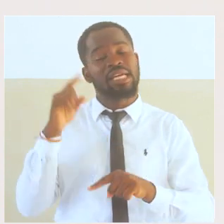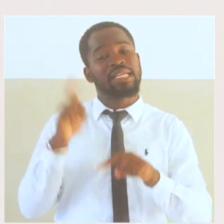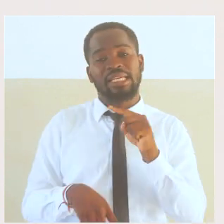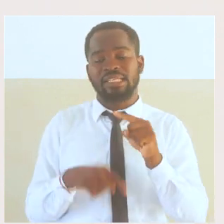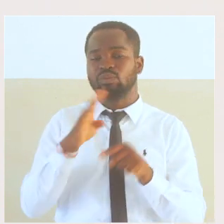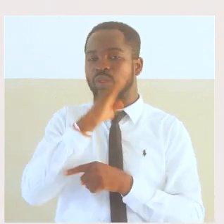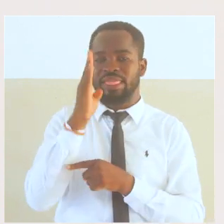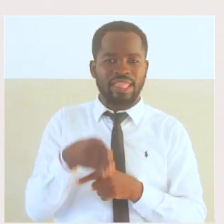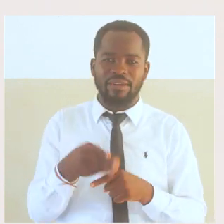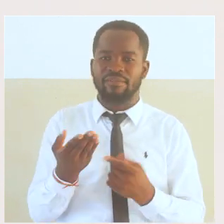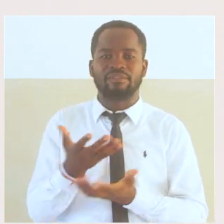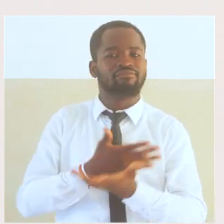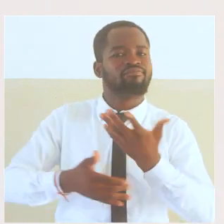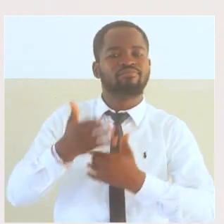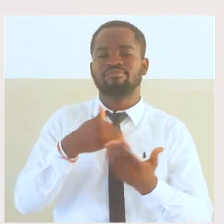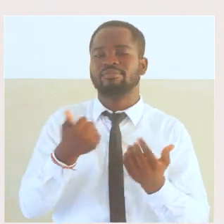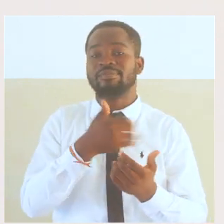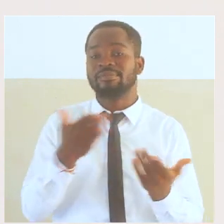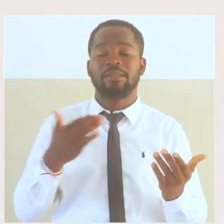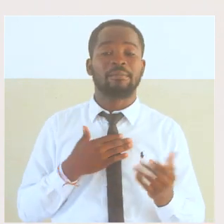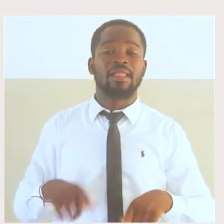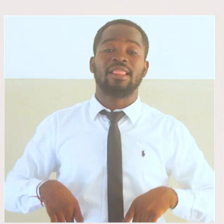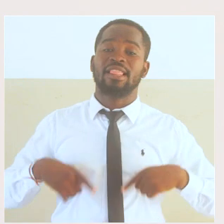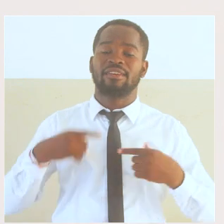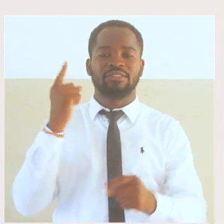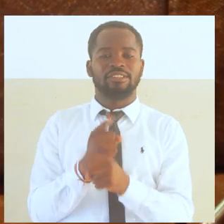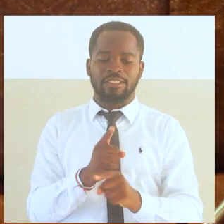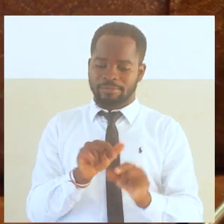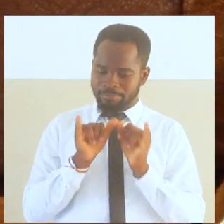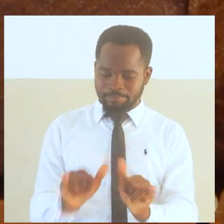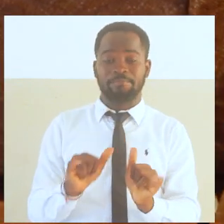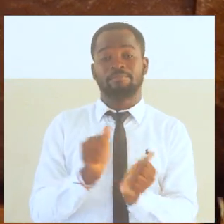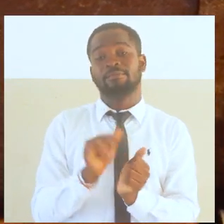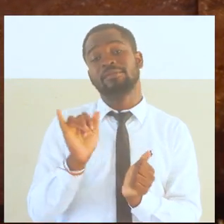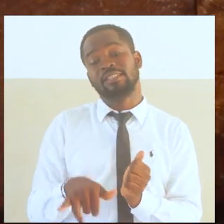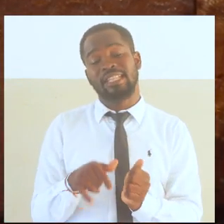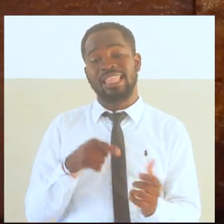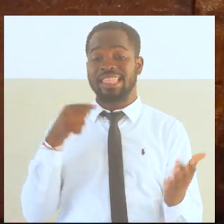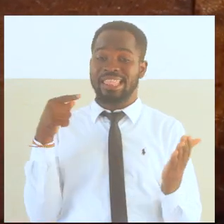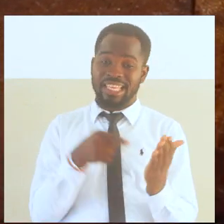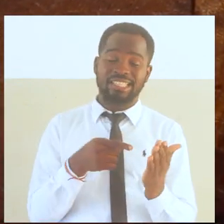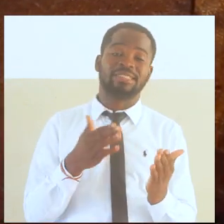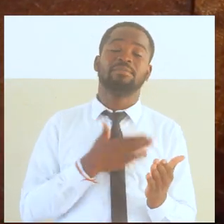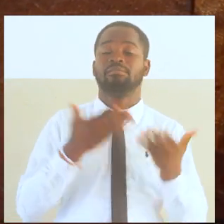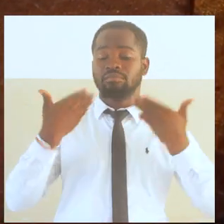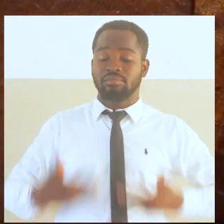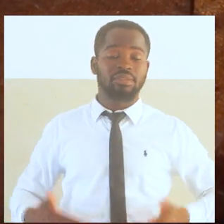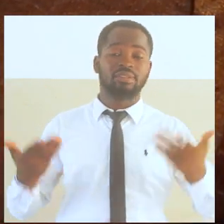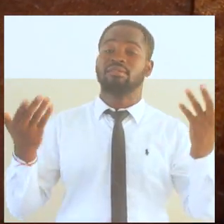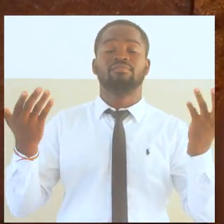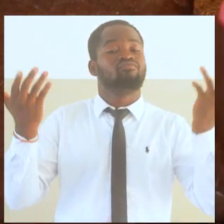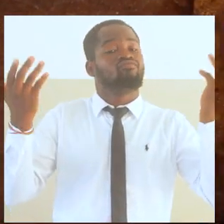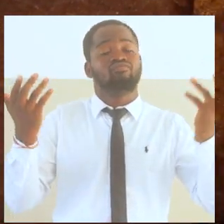means your life is at a halt. You have to stay home and take care of this child. And that's what we hear. They say